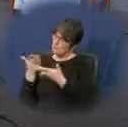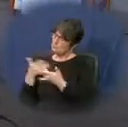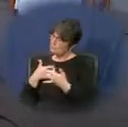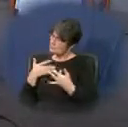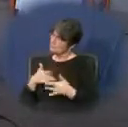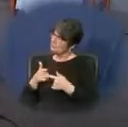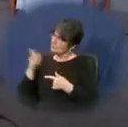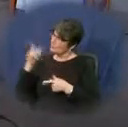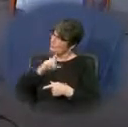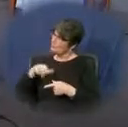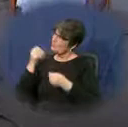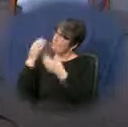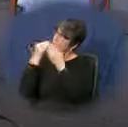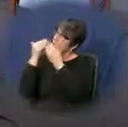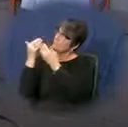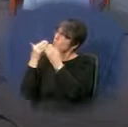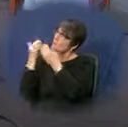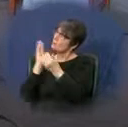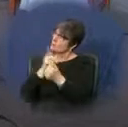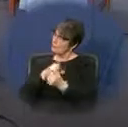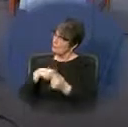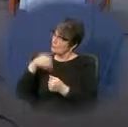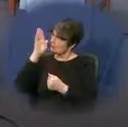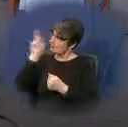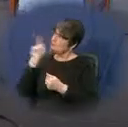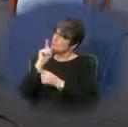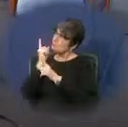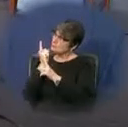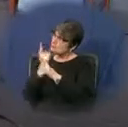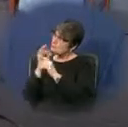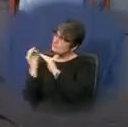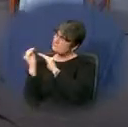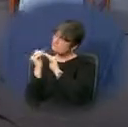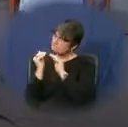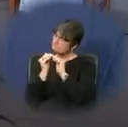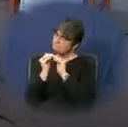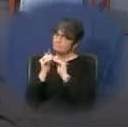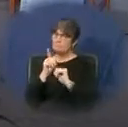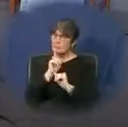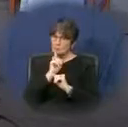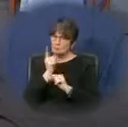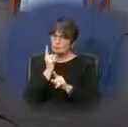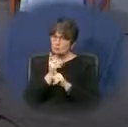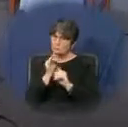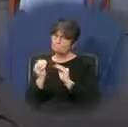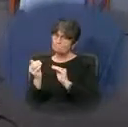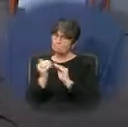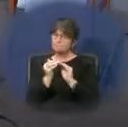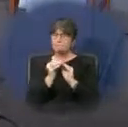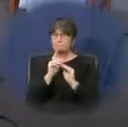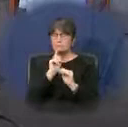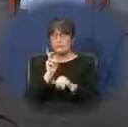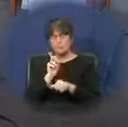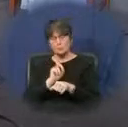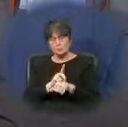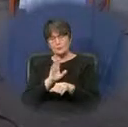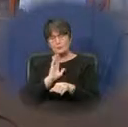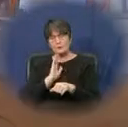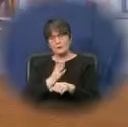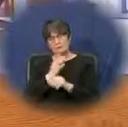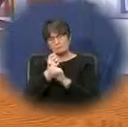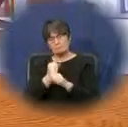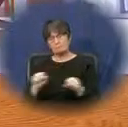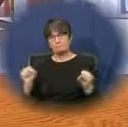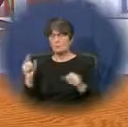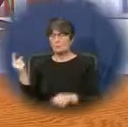the Lord. Let us give thanks to the Lord our God. It is right and just. It is truly right and just, our duty and our